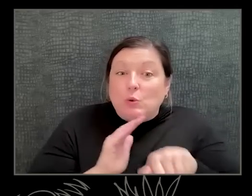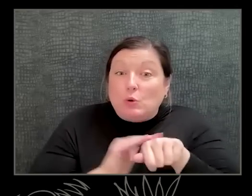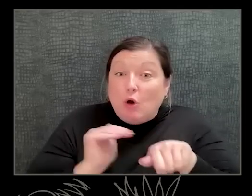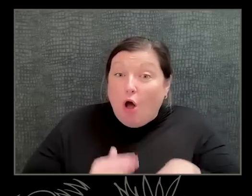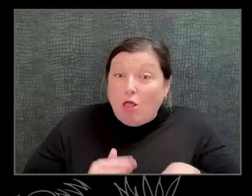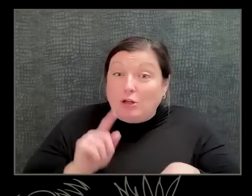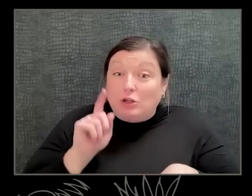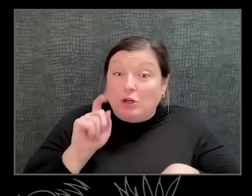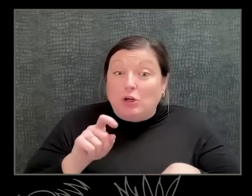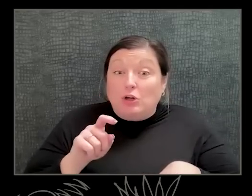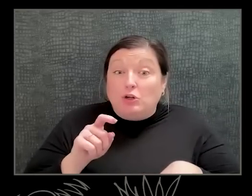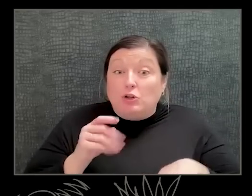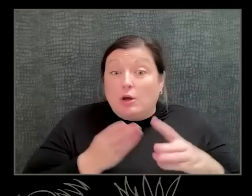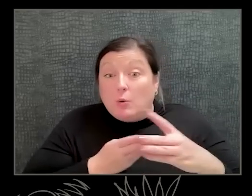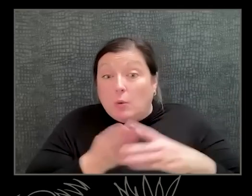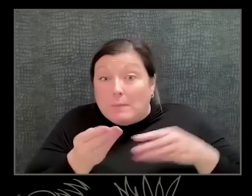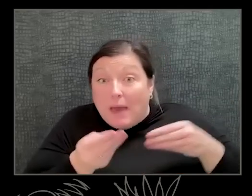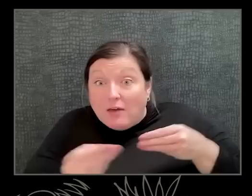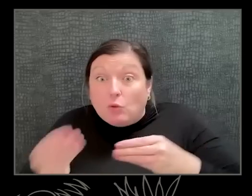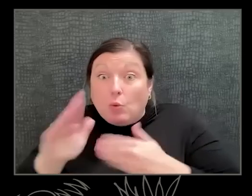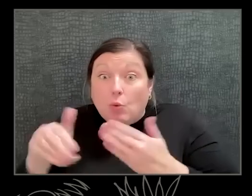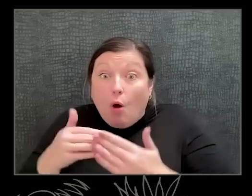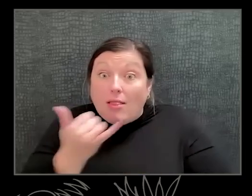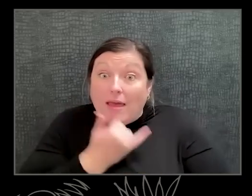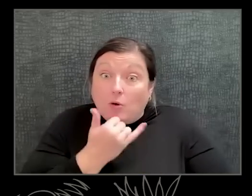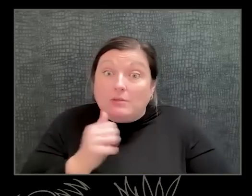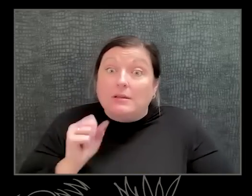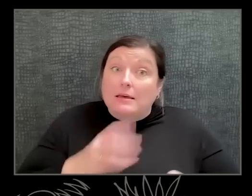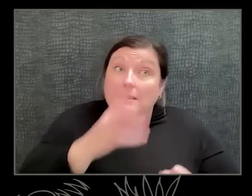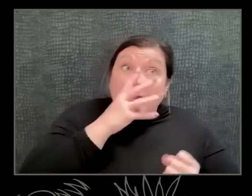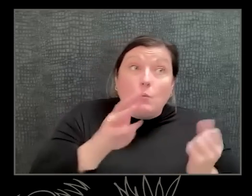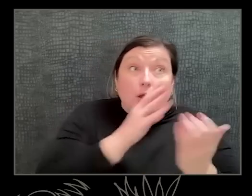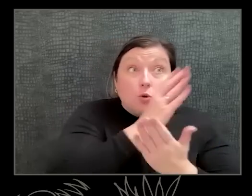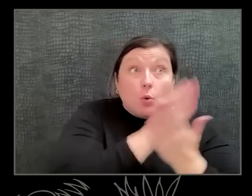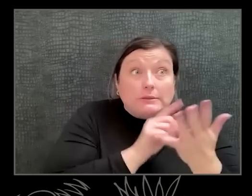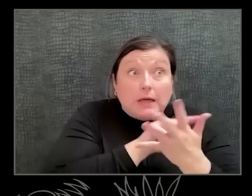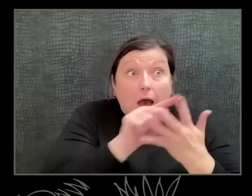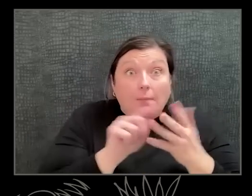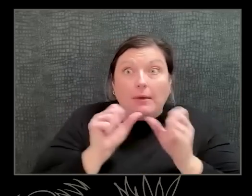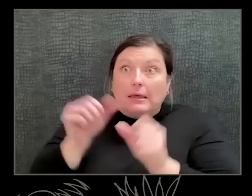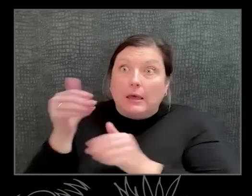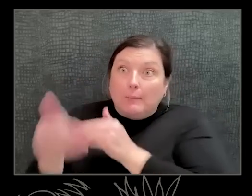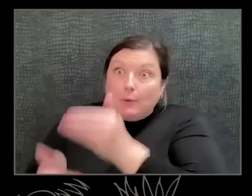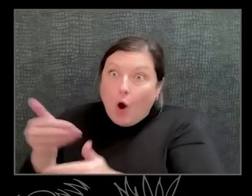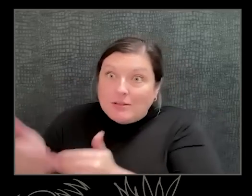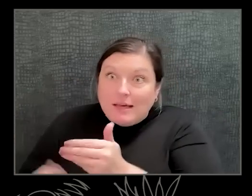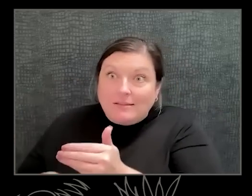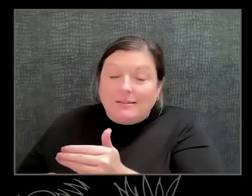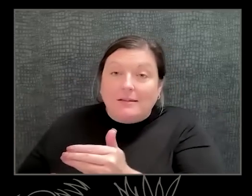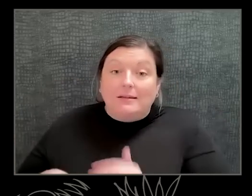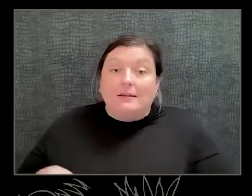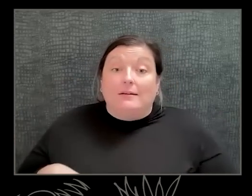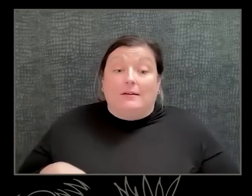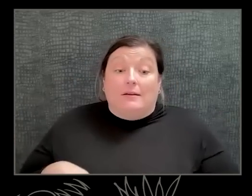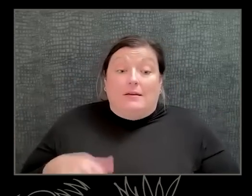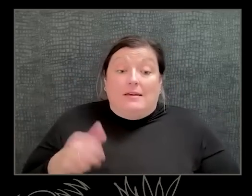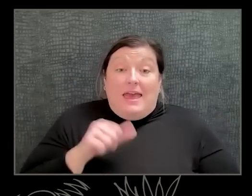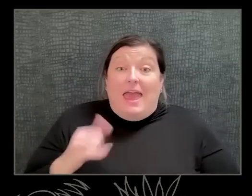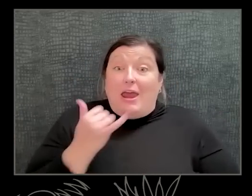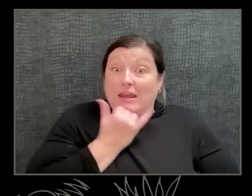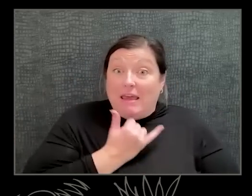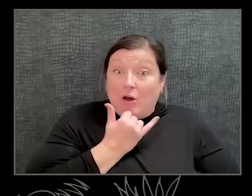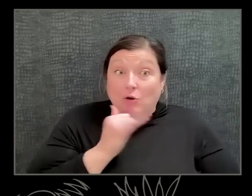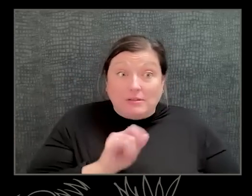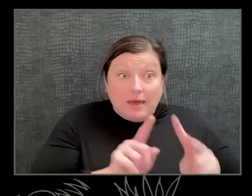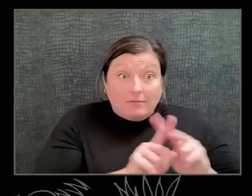pass through the errors, all of them? Can we ignore some of them and keep processing? Should we wrap any errors that occur from